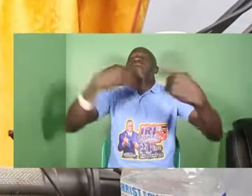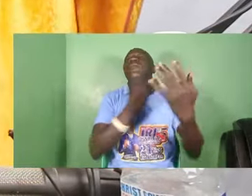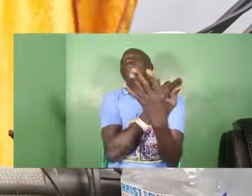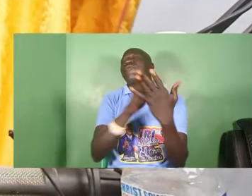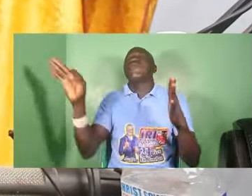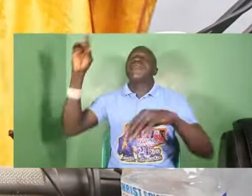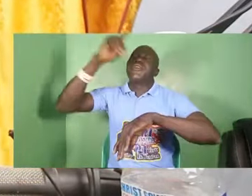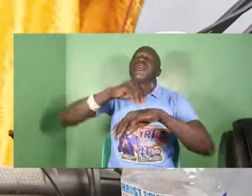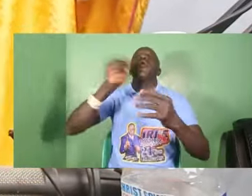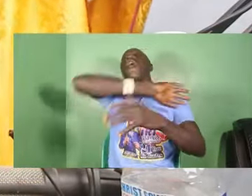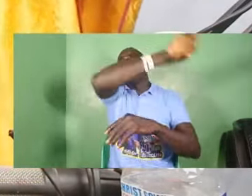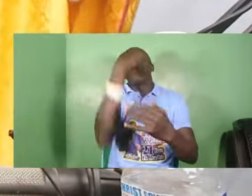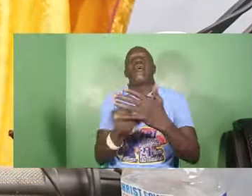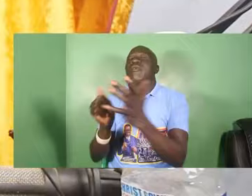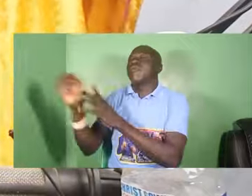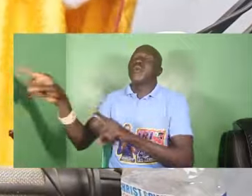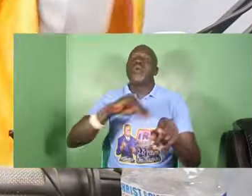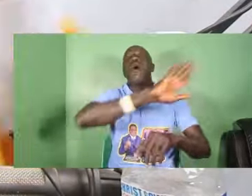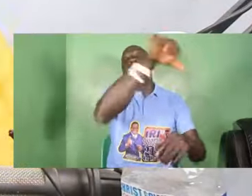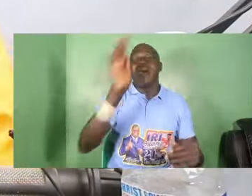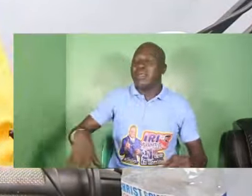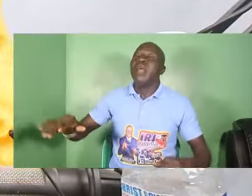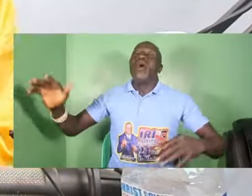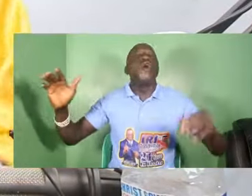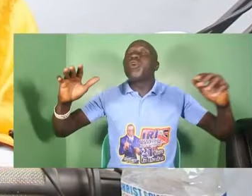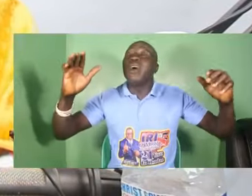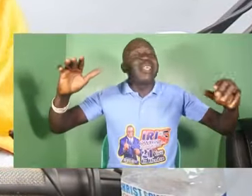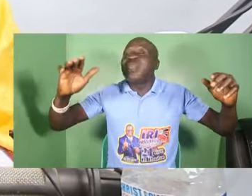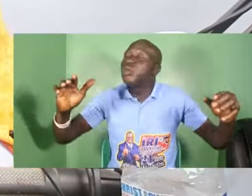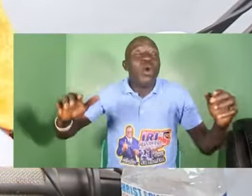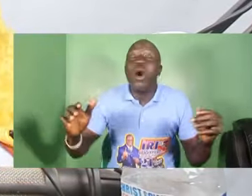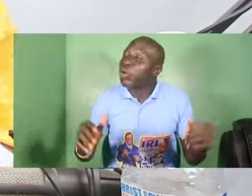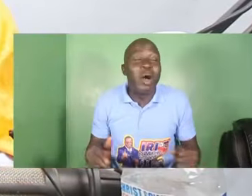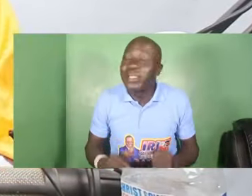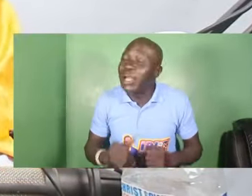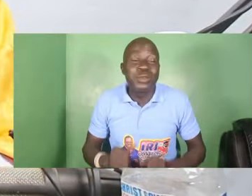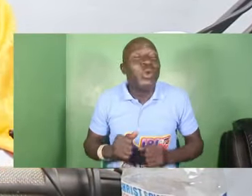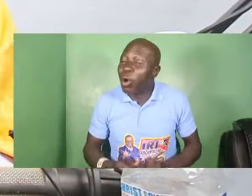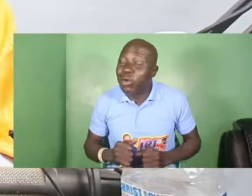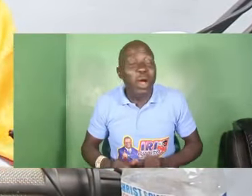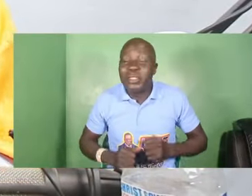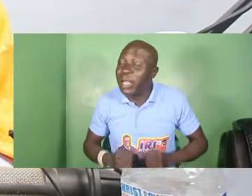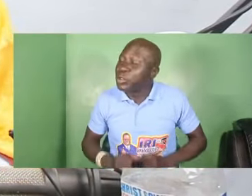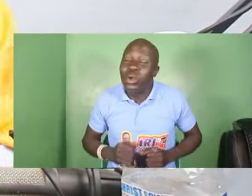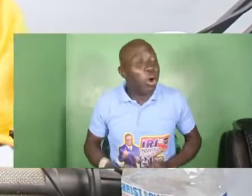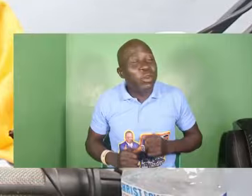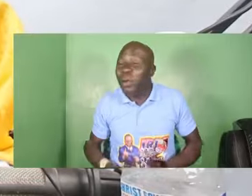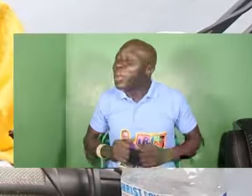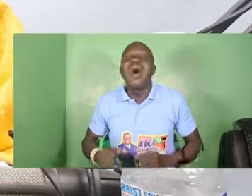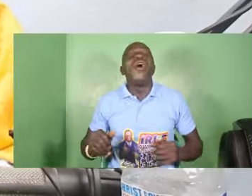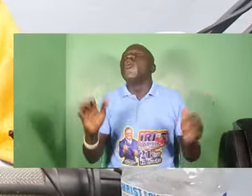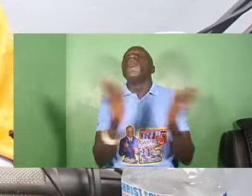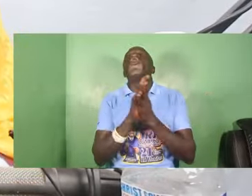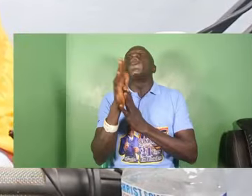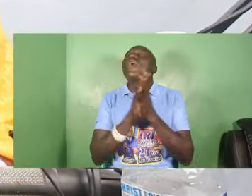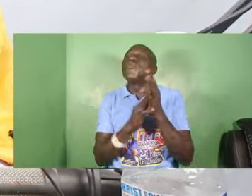minera. Give me free. Ni gbogbo ona. Come come oya. Oluwa Jesus, Oluwa Jesus, Oluwa Jesus. Emi ni